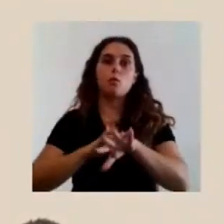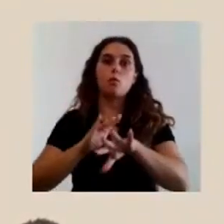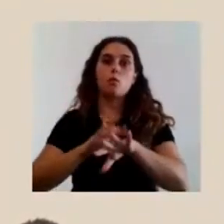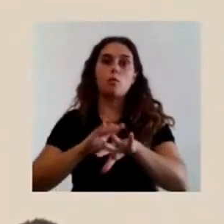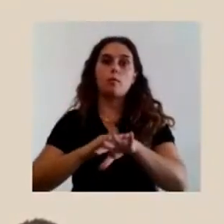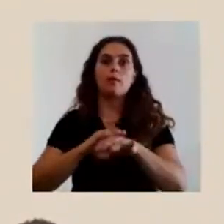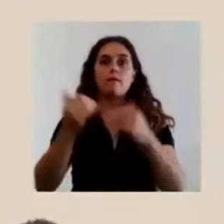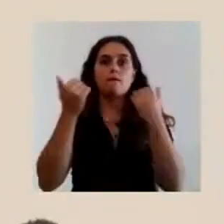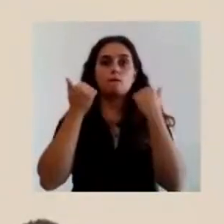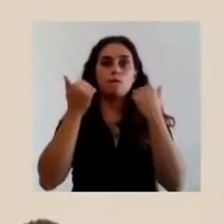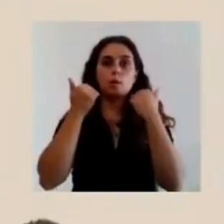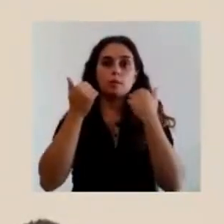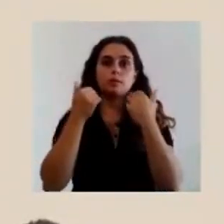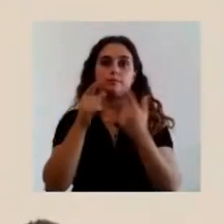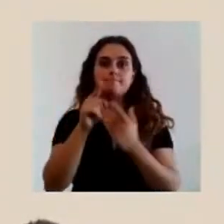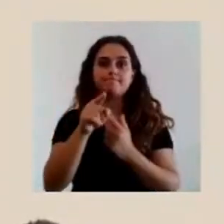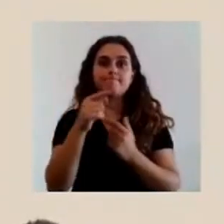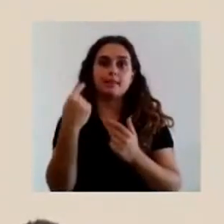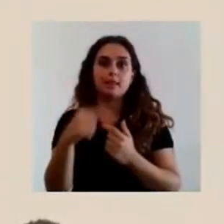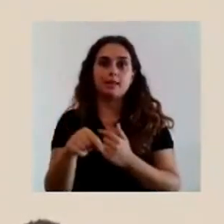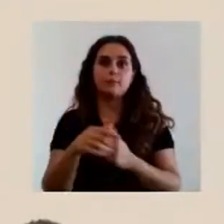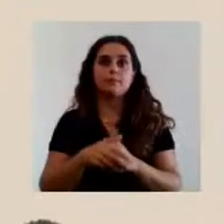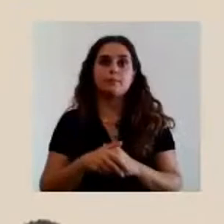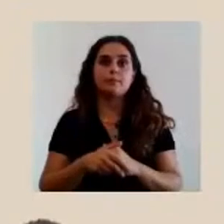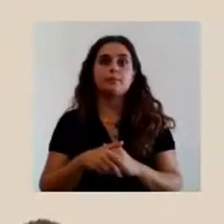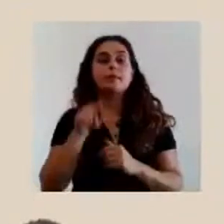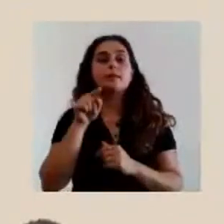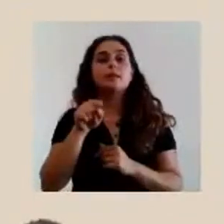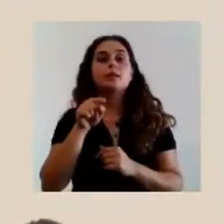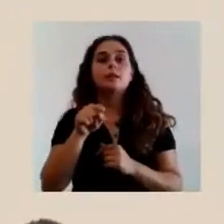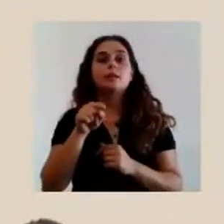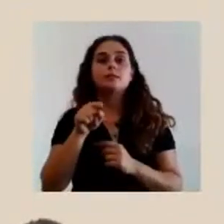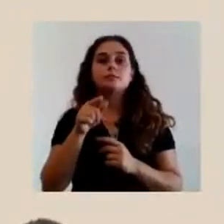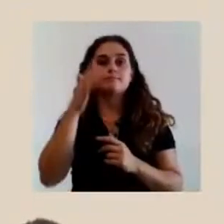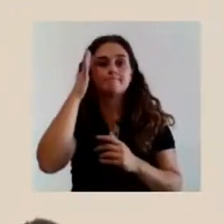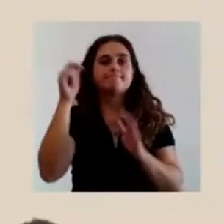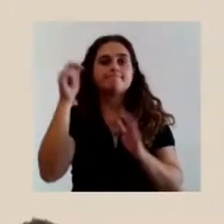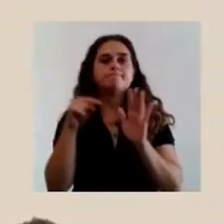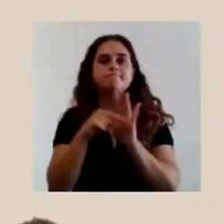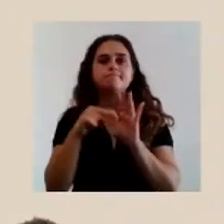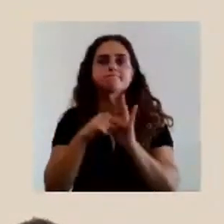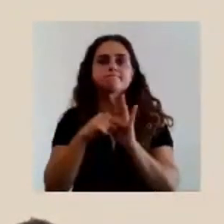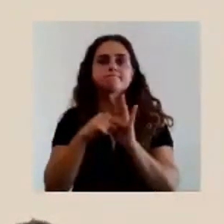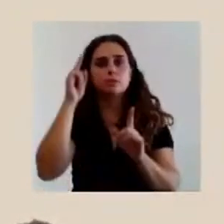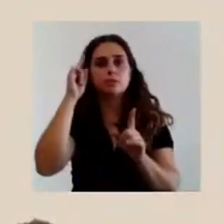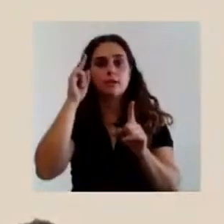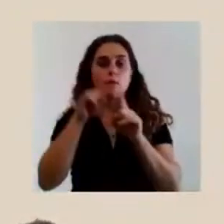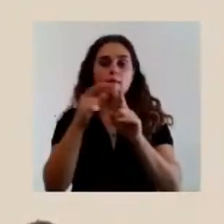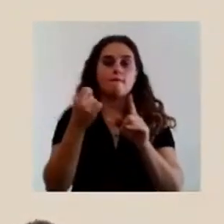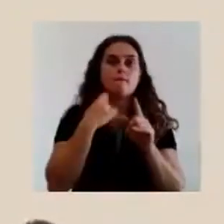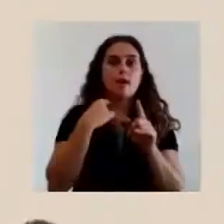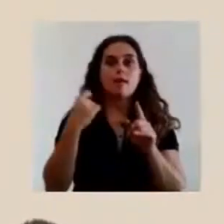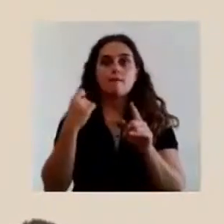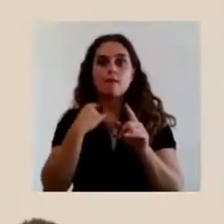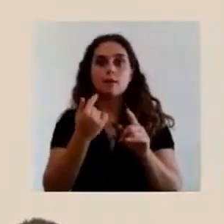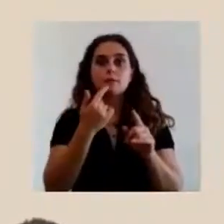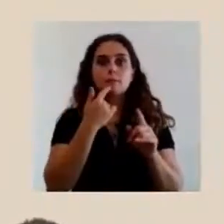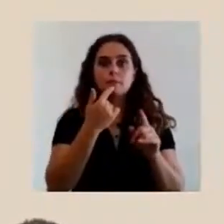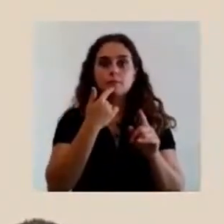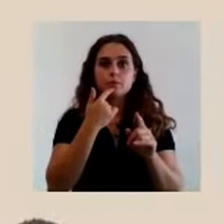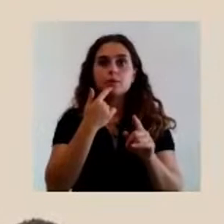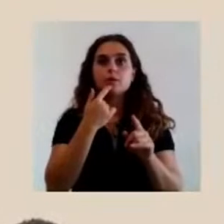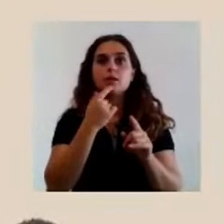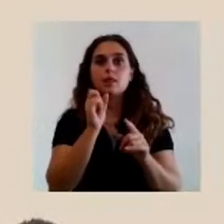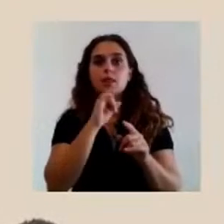the data they are trained on. This propensity to bias due to design flaws or improper training datasets